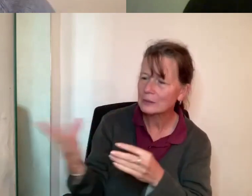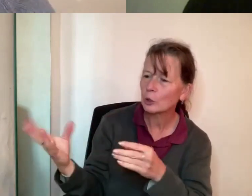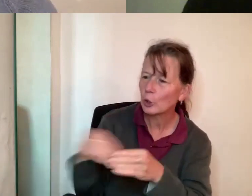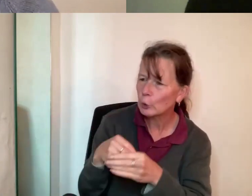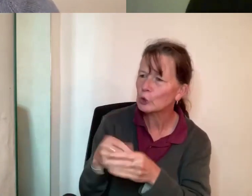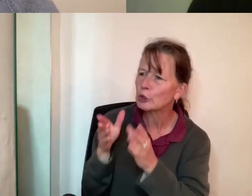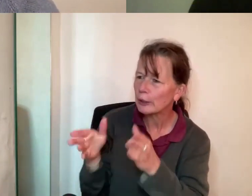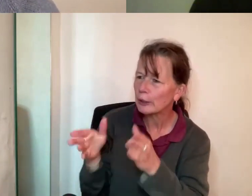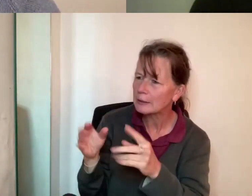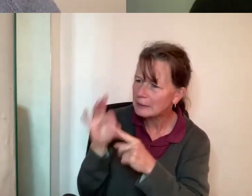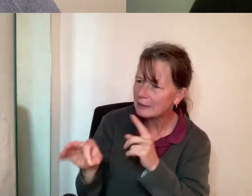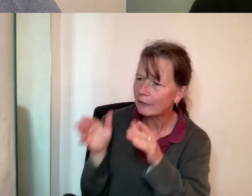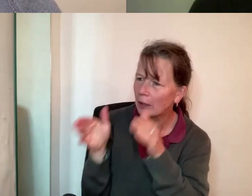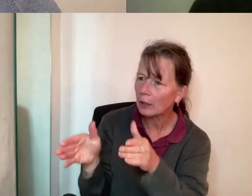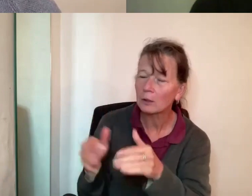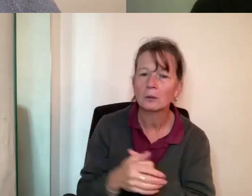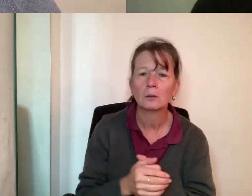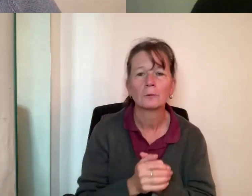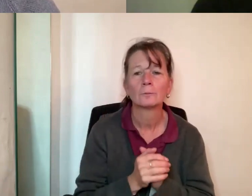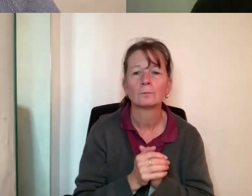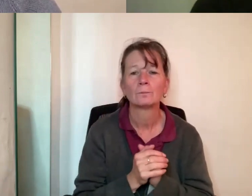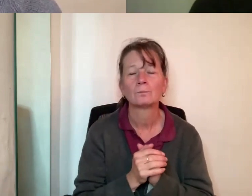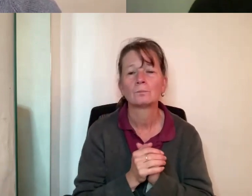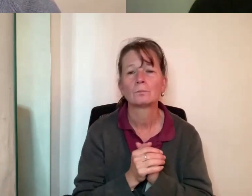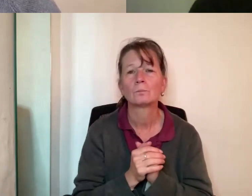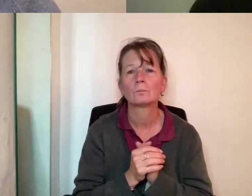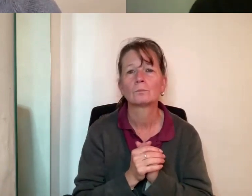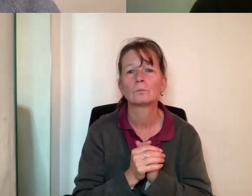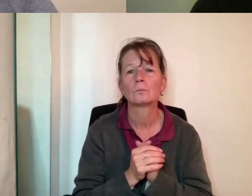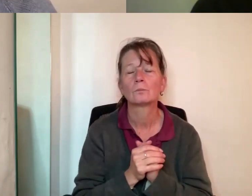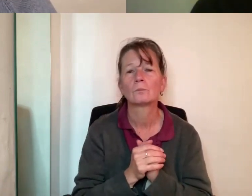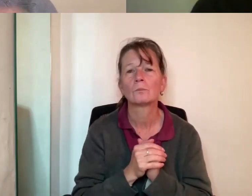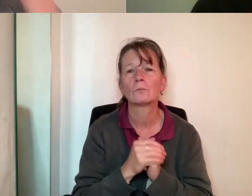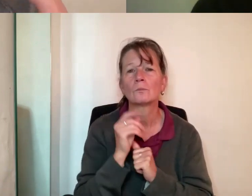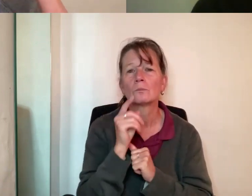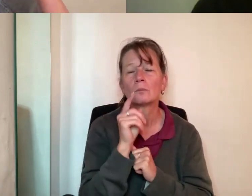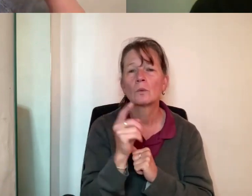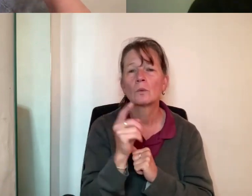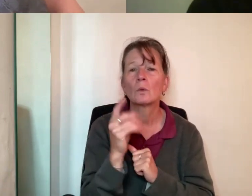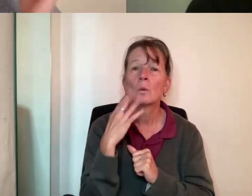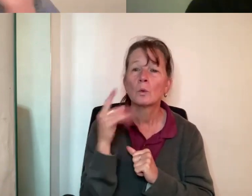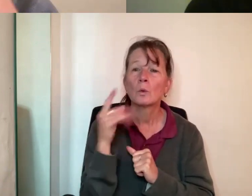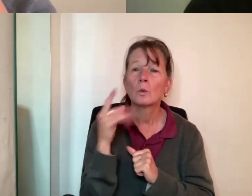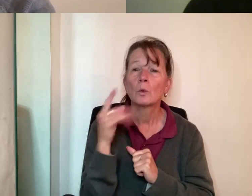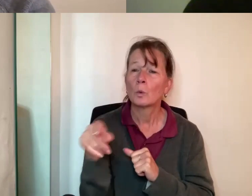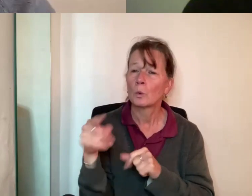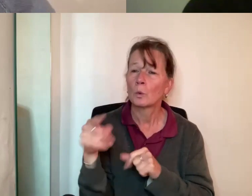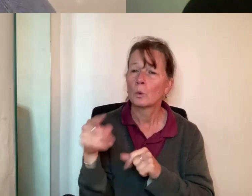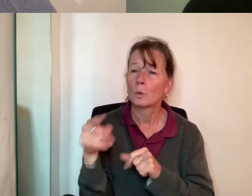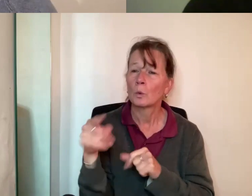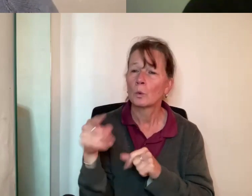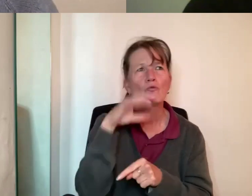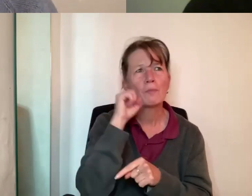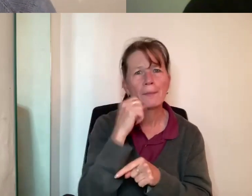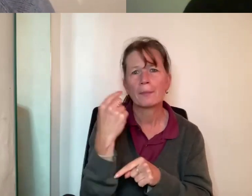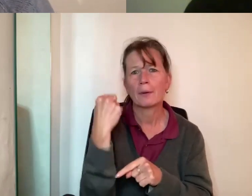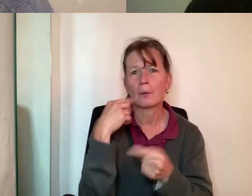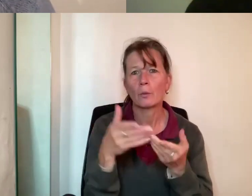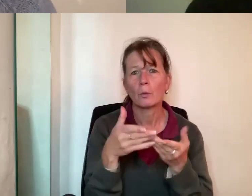The thing that struck me just while you were talking there is remembering that open call that we did, that you applied